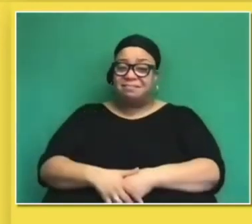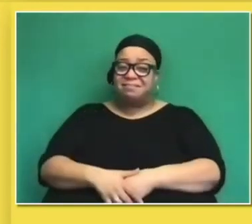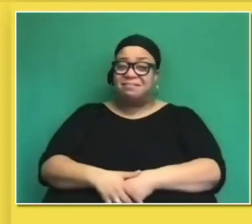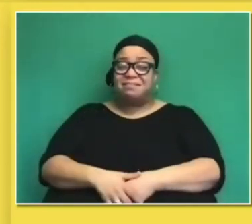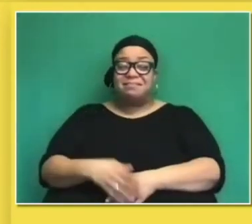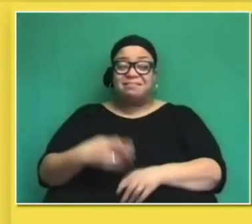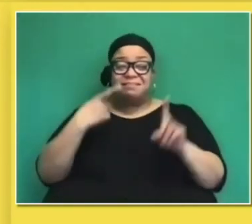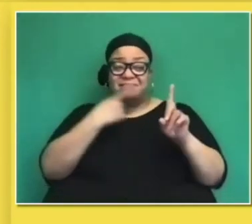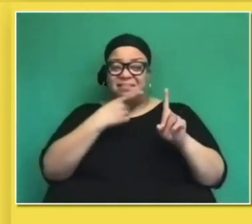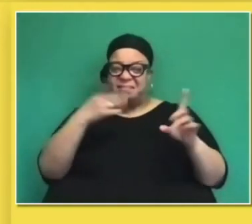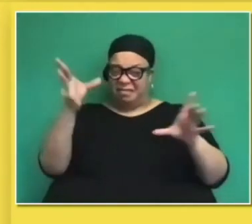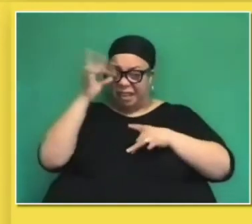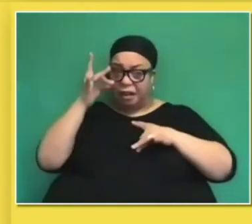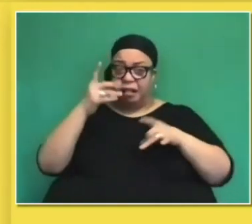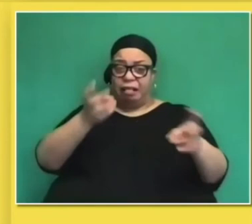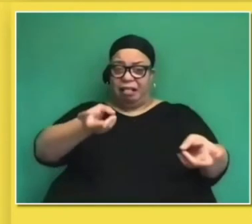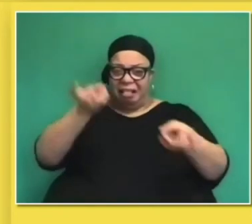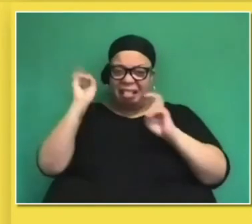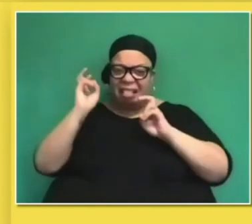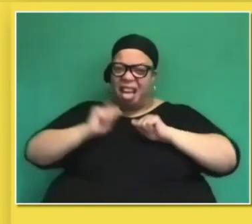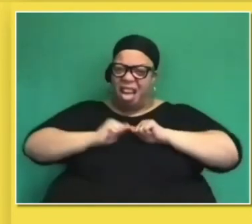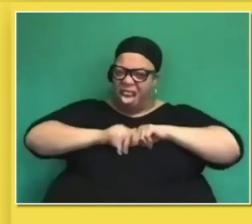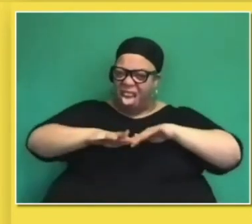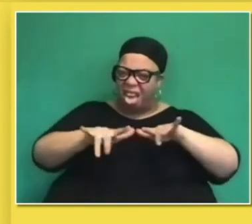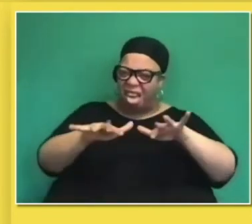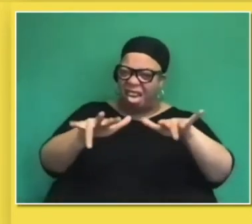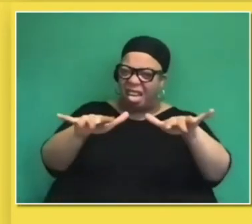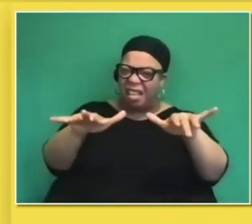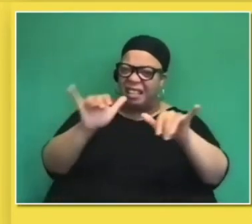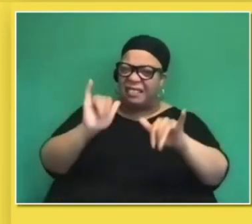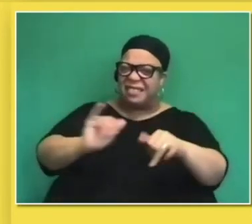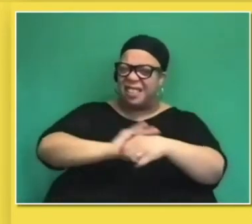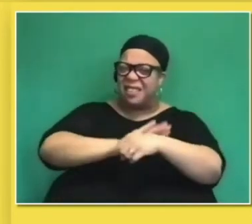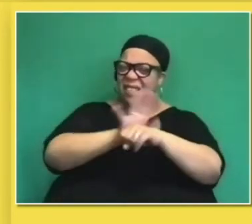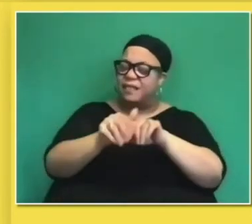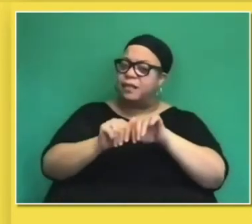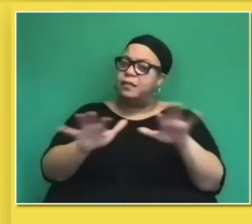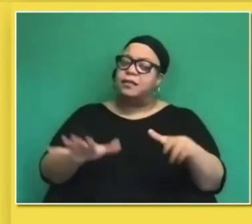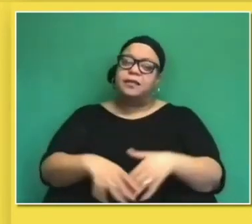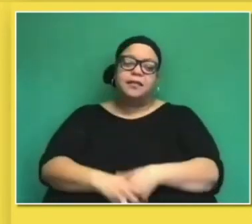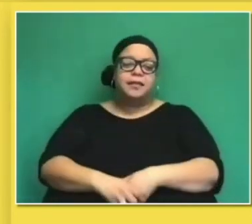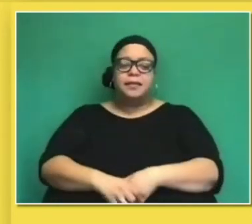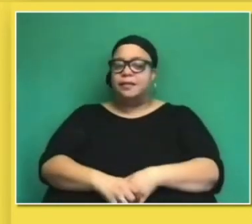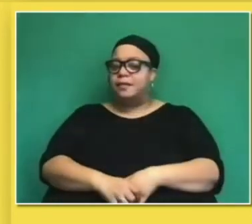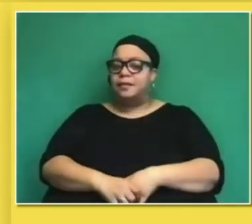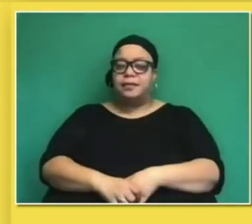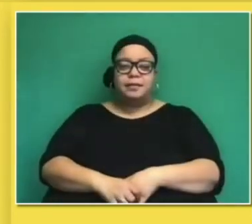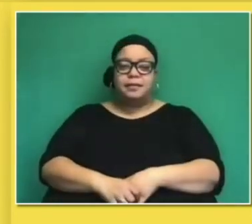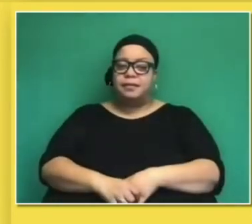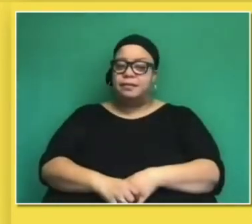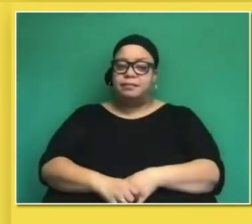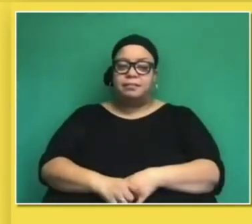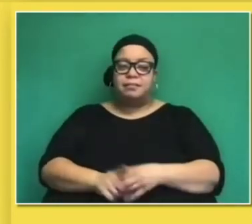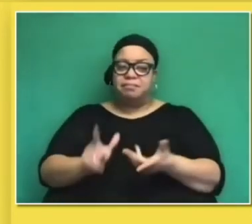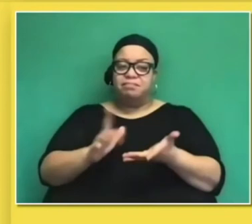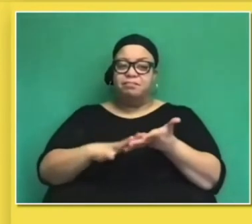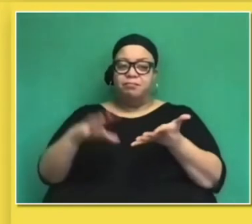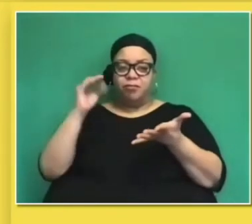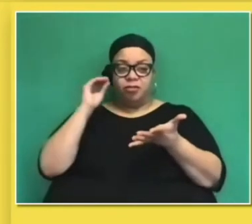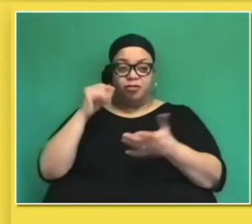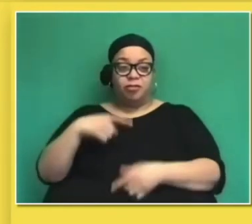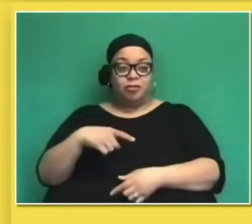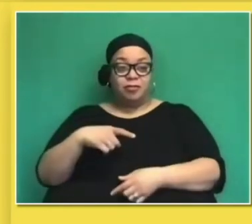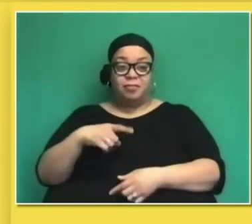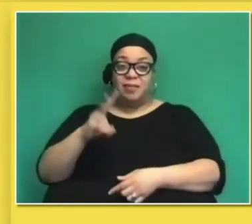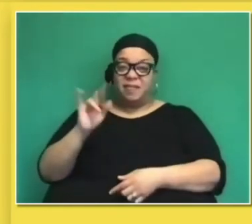illness, especially once he learned that this virus has become disproportionately impacting poor and Black